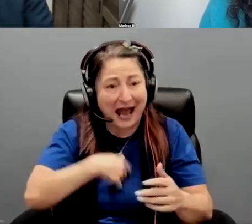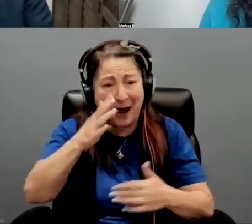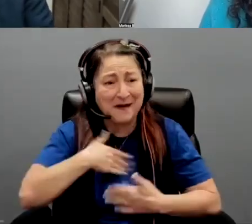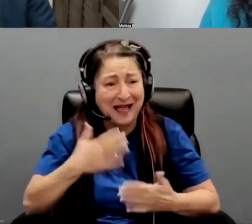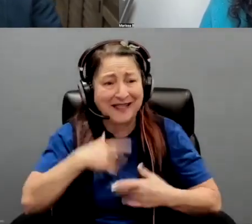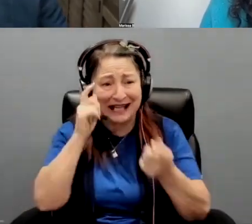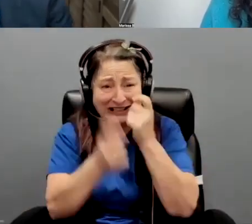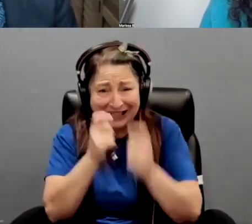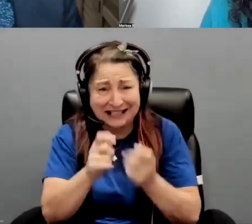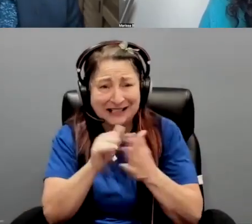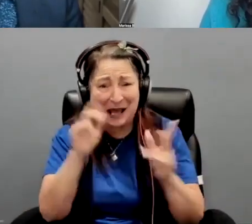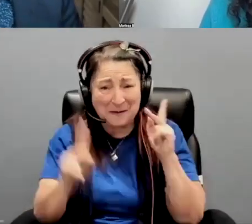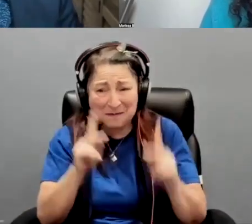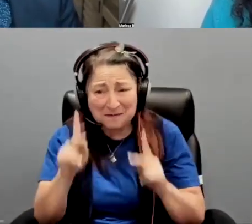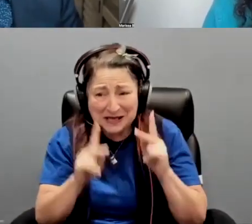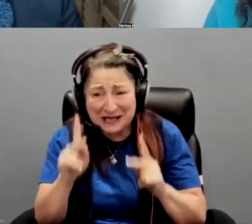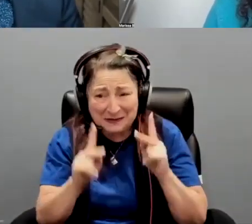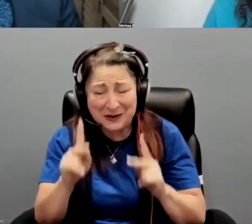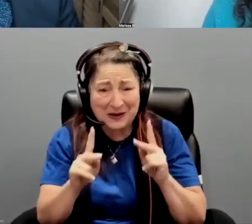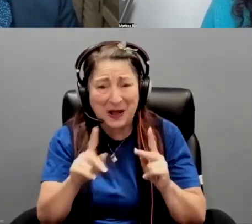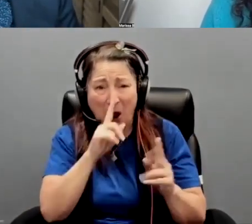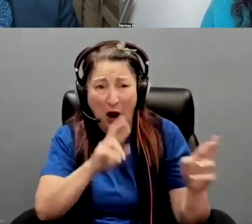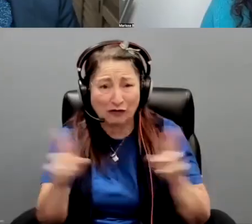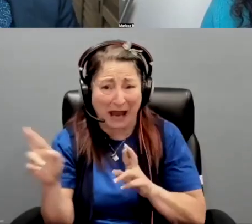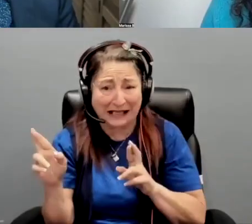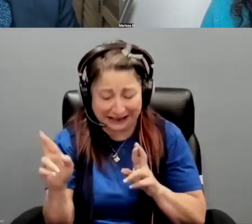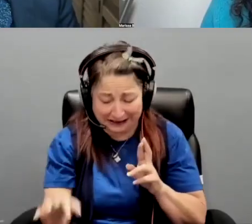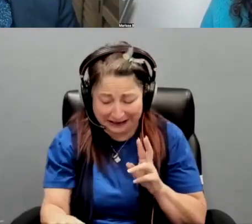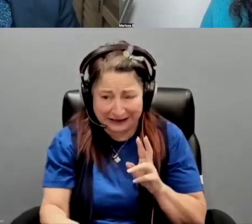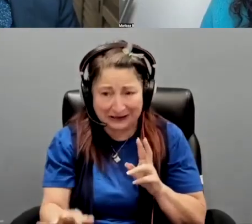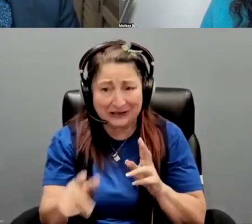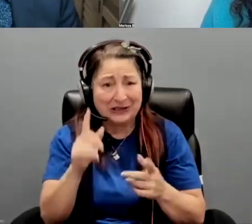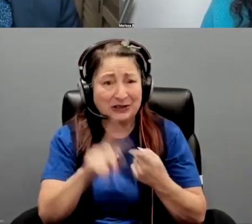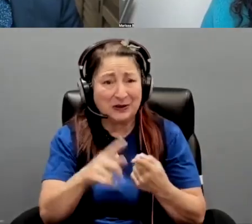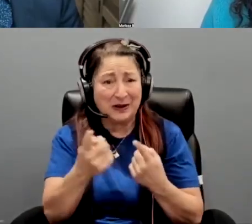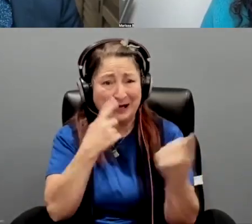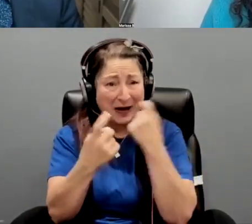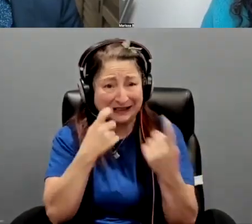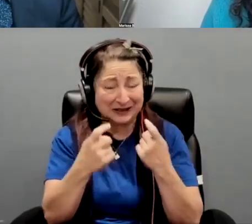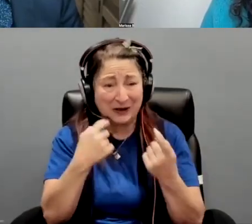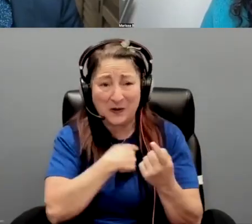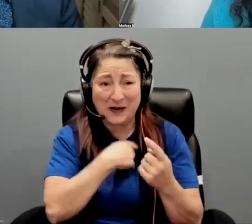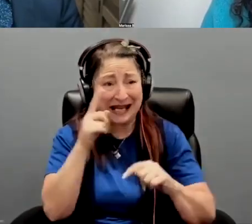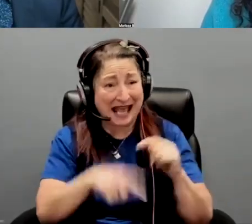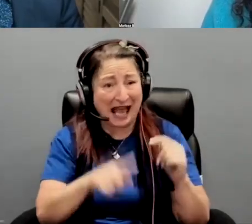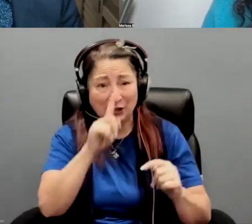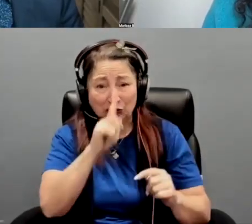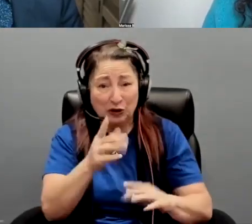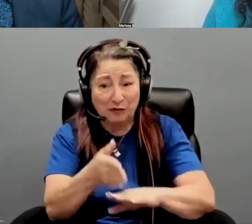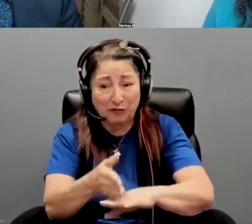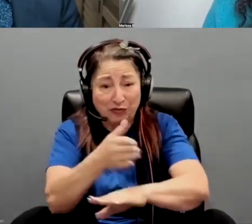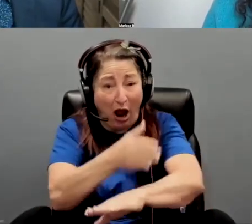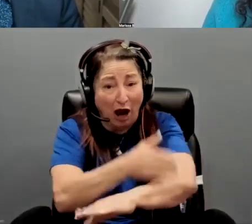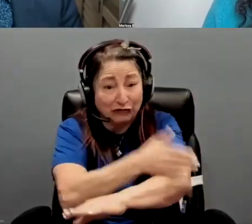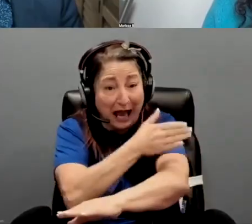ready to ask questions, because I think we can't achieve true progress if those that